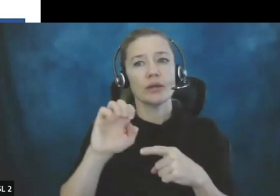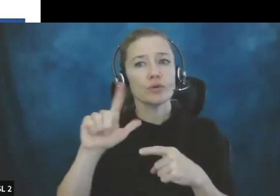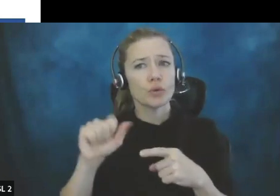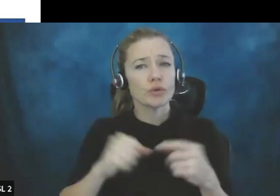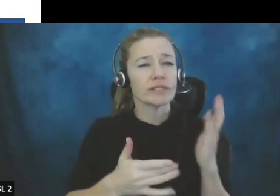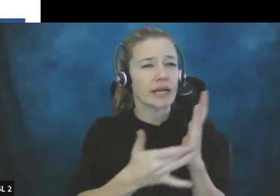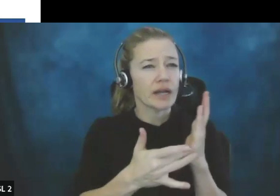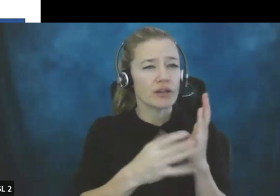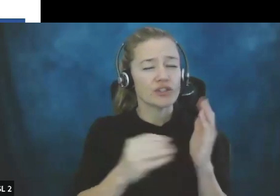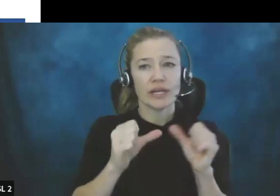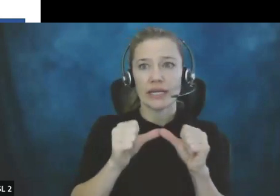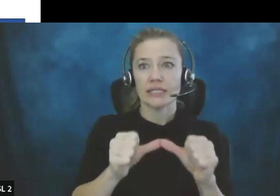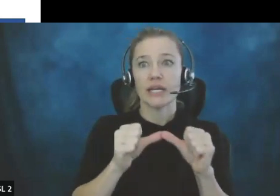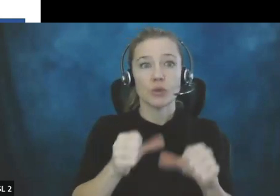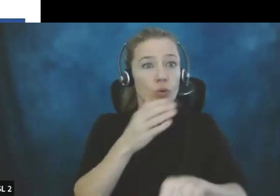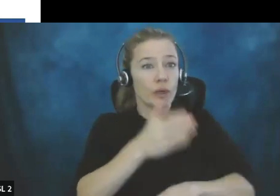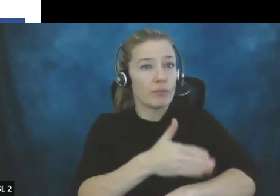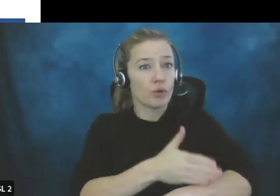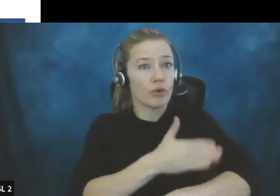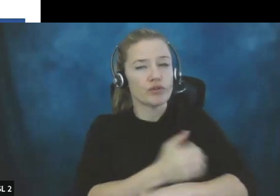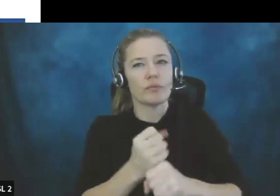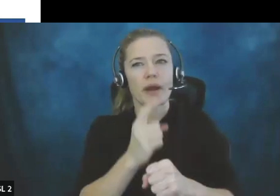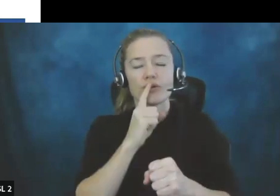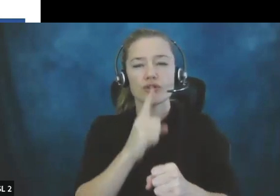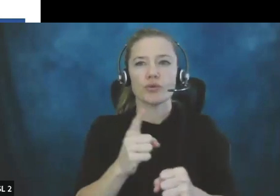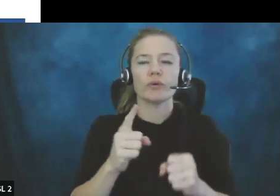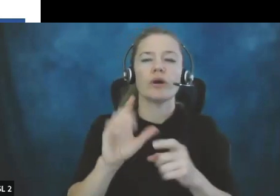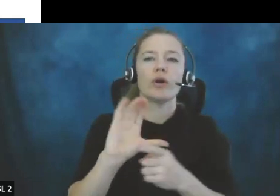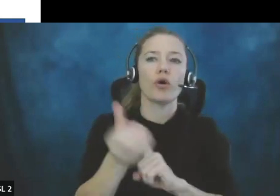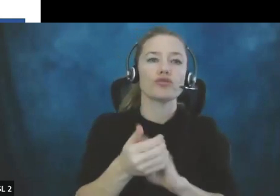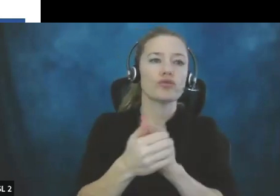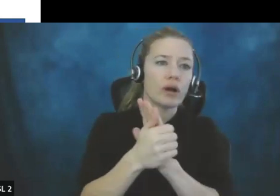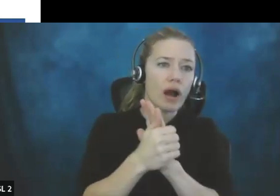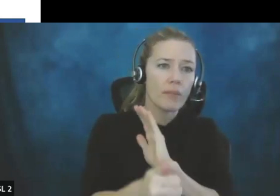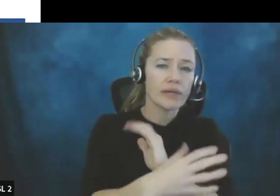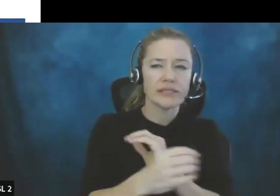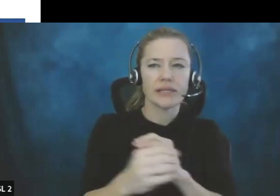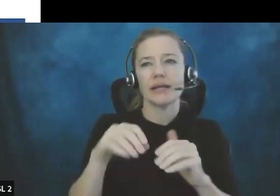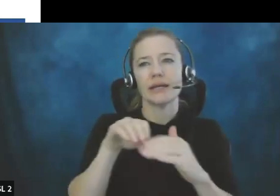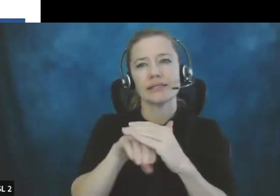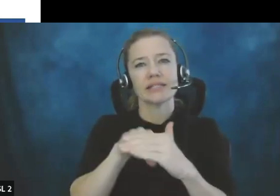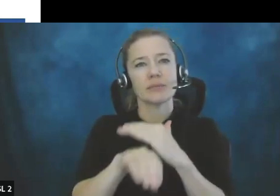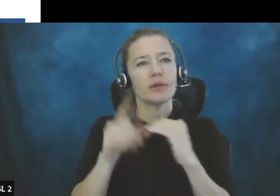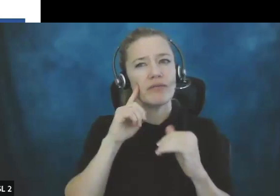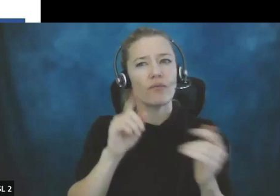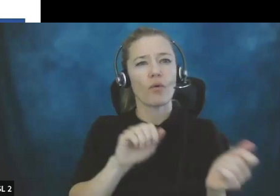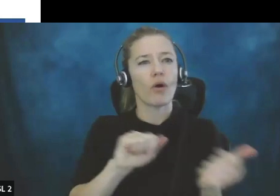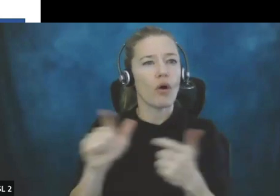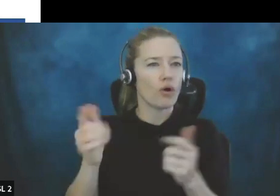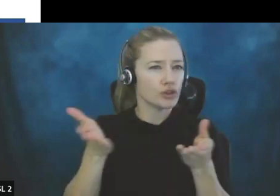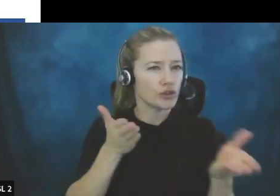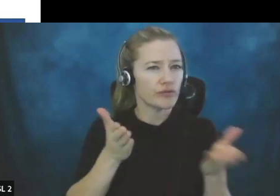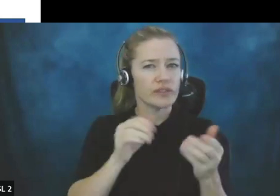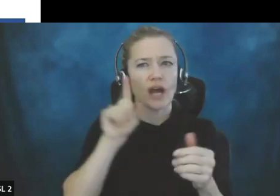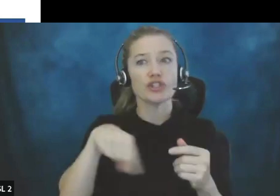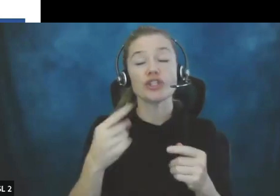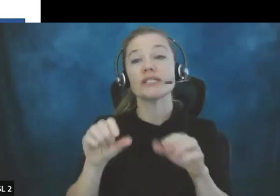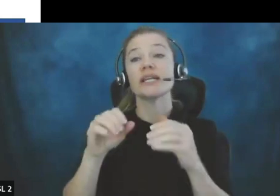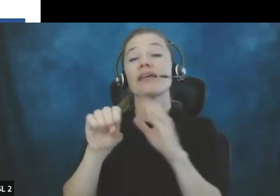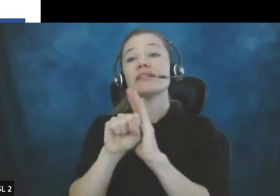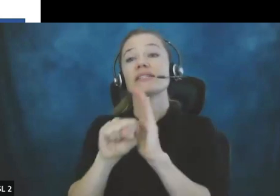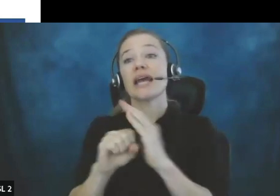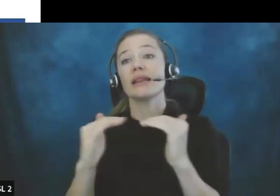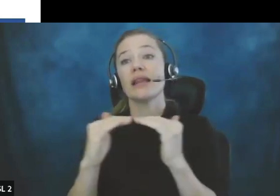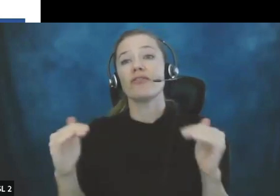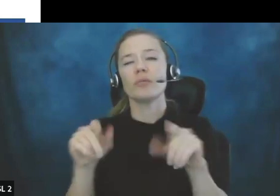training, tools, technology, and continual improvements to ensure cultural competency and accessibility of services,